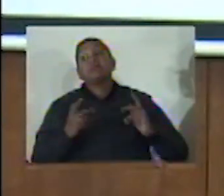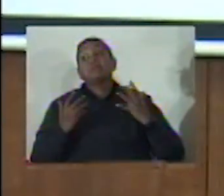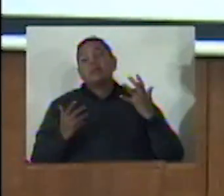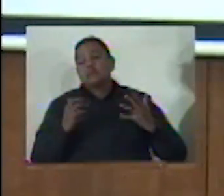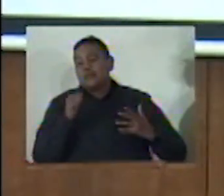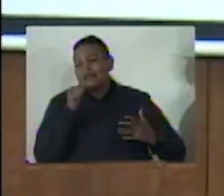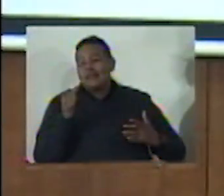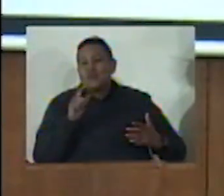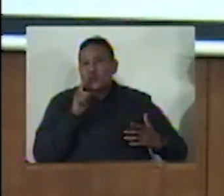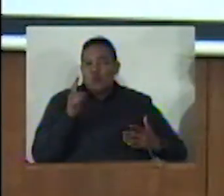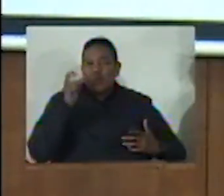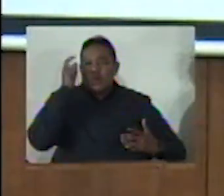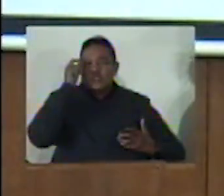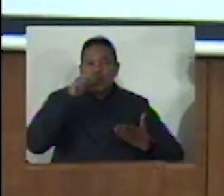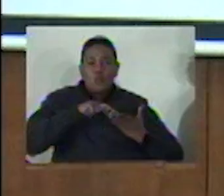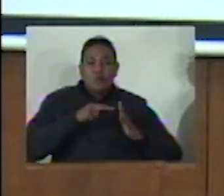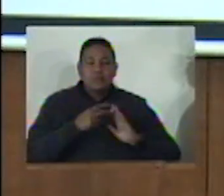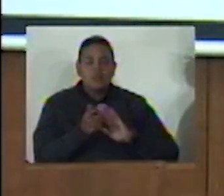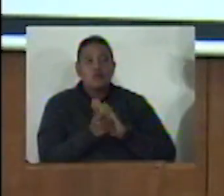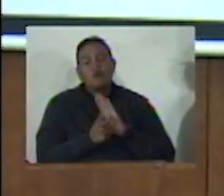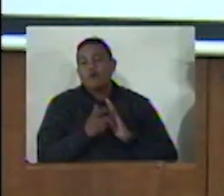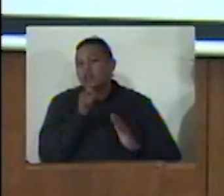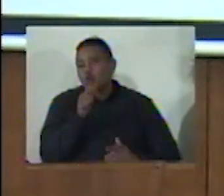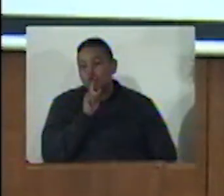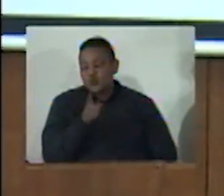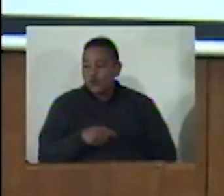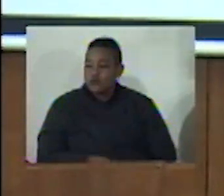not fully know the law.